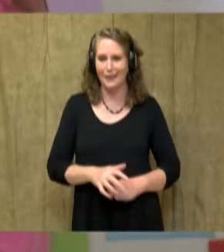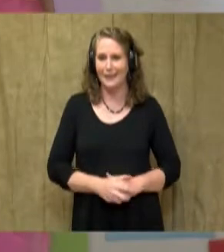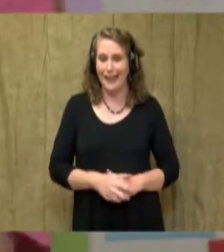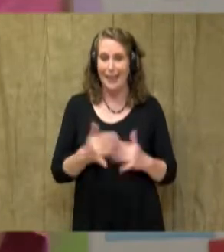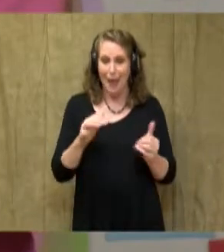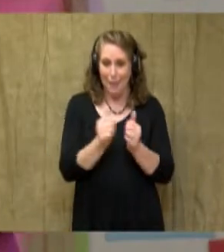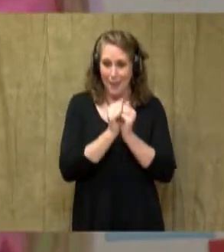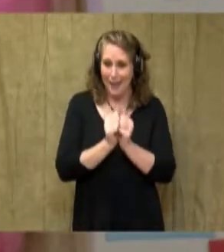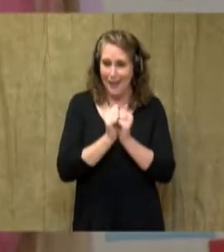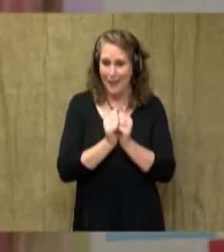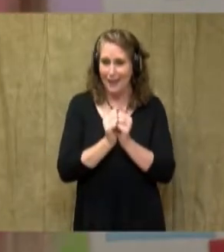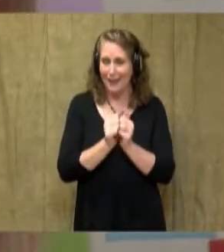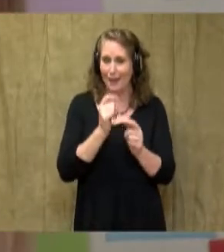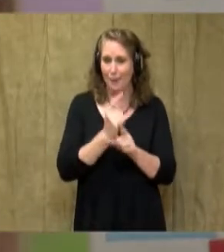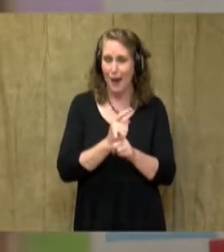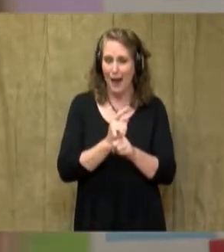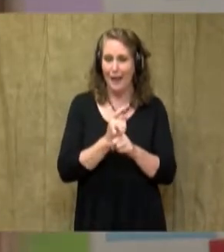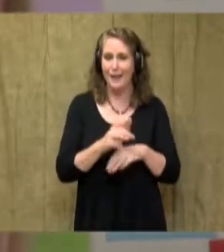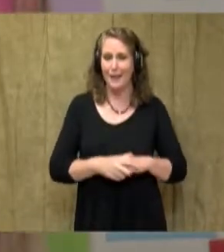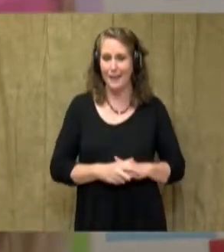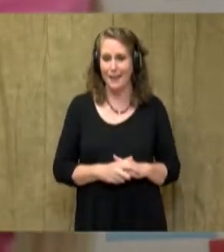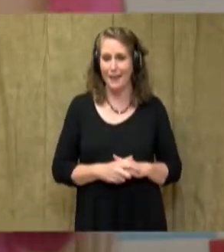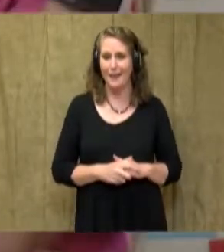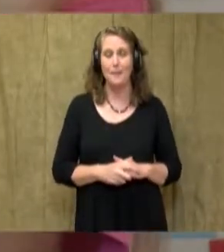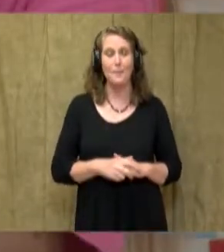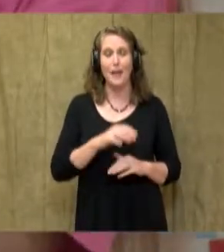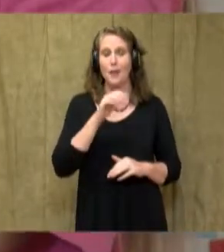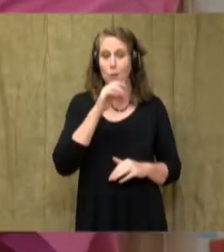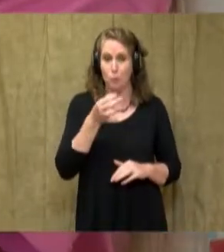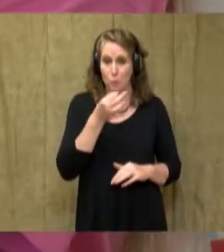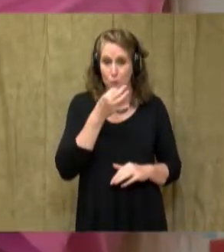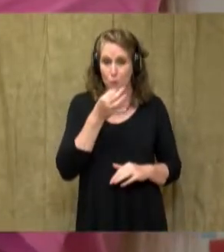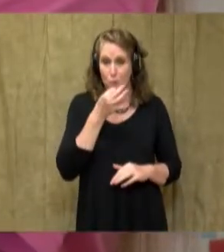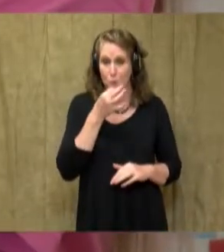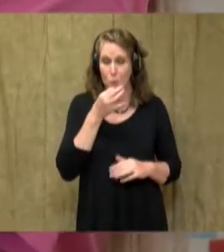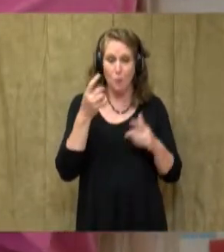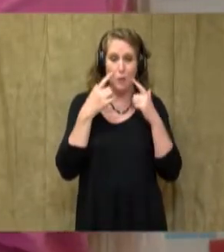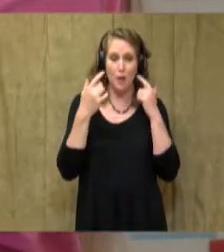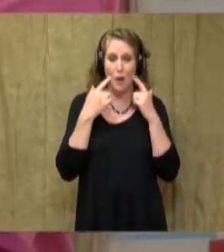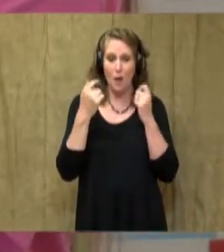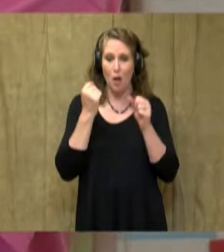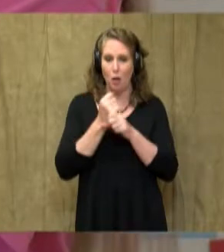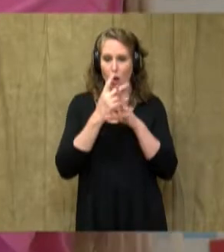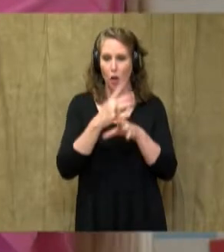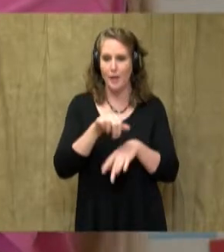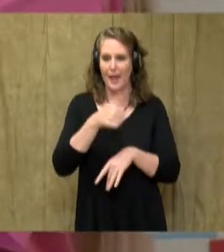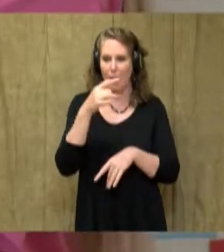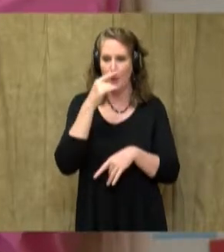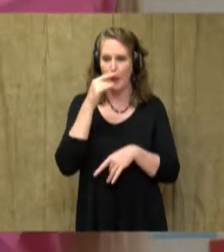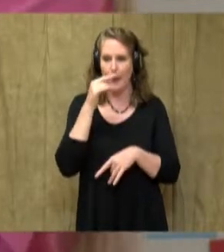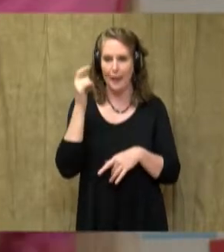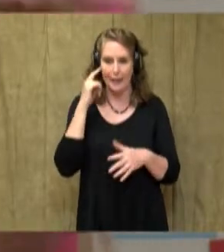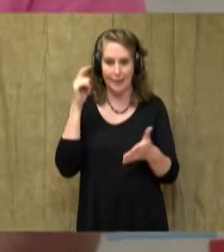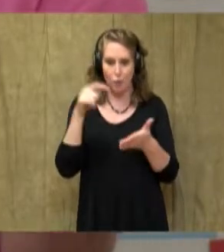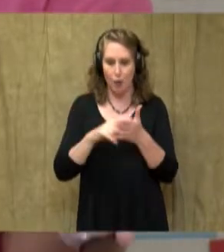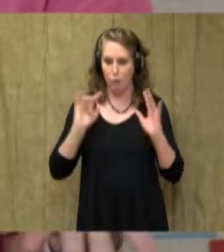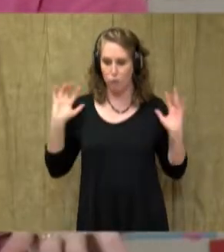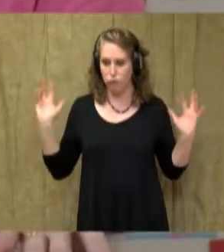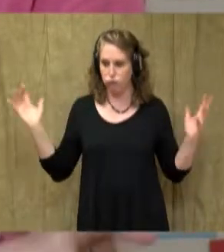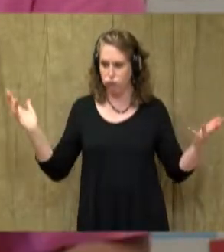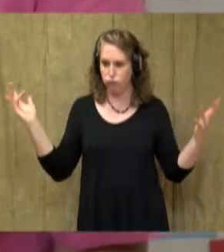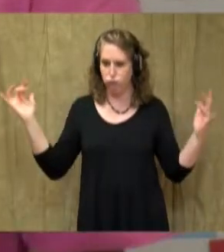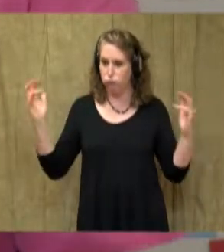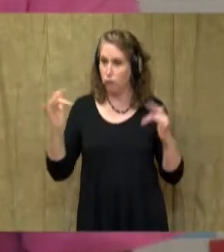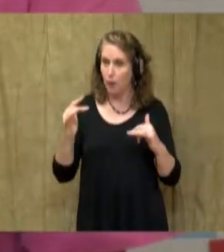playing together. He found a friend. It wasn't long before their laughing made the other kids come over. They asked if they could play